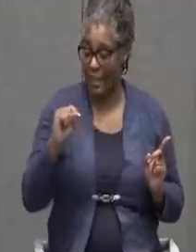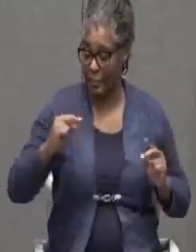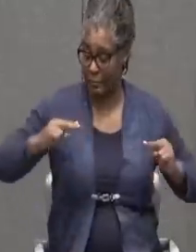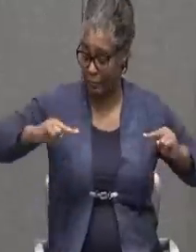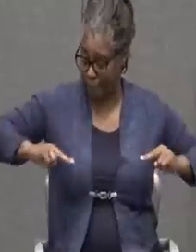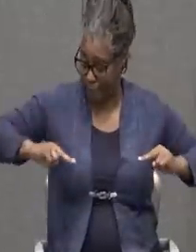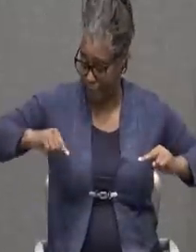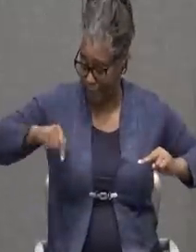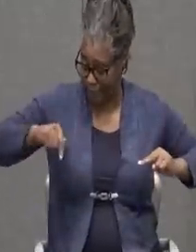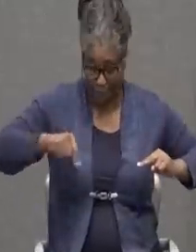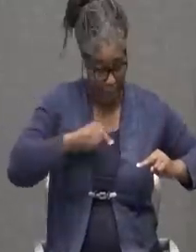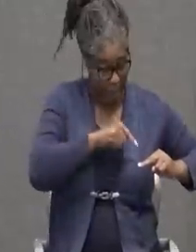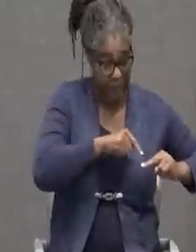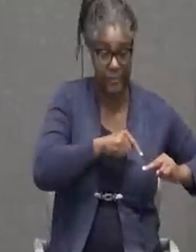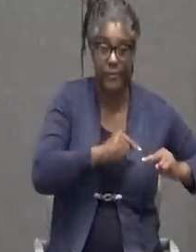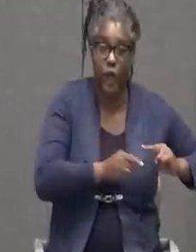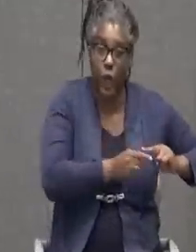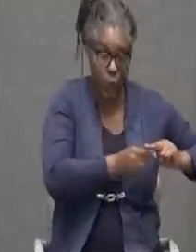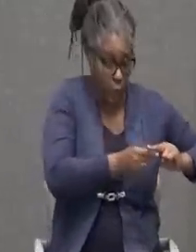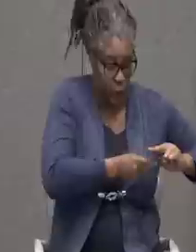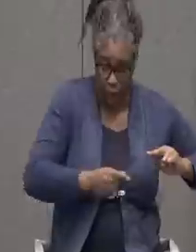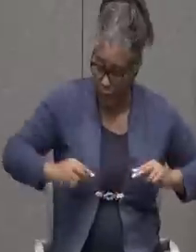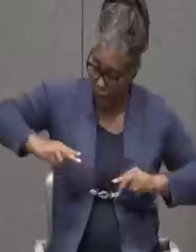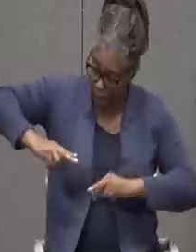All right.